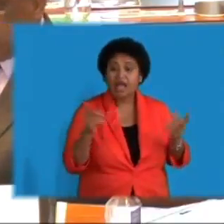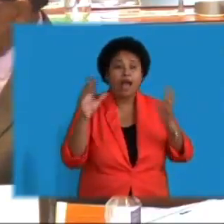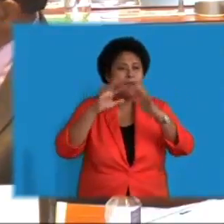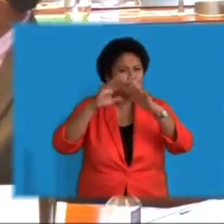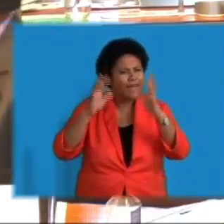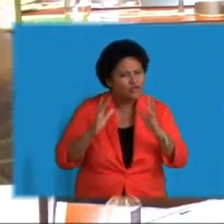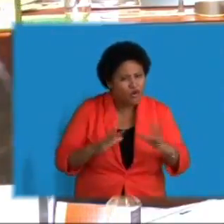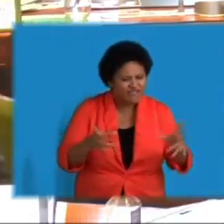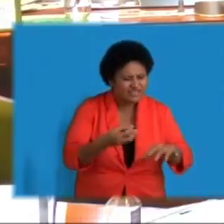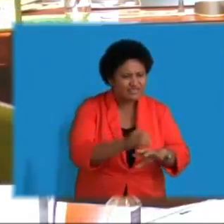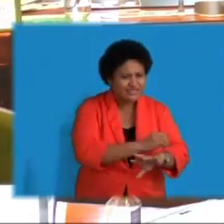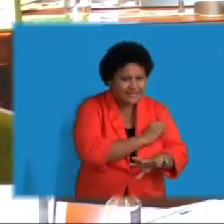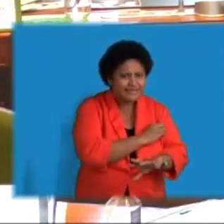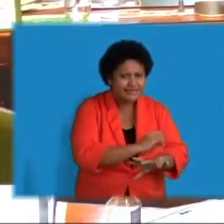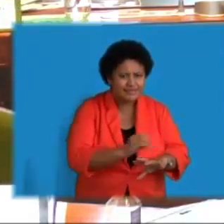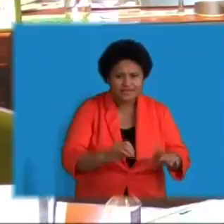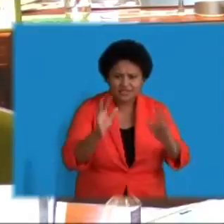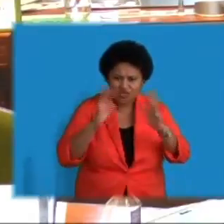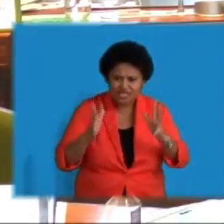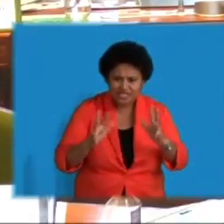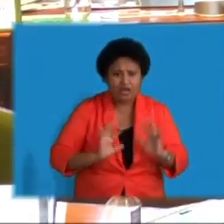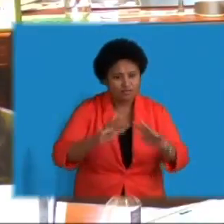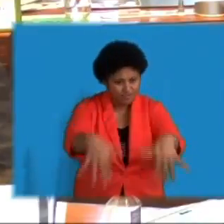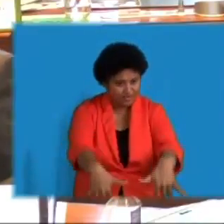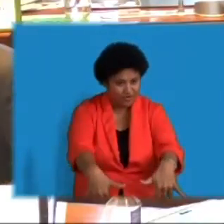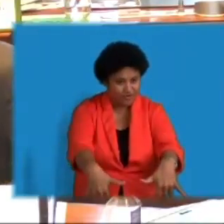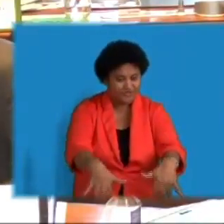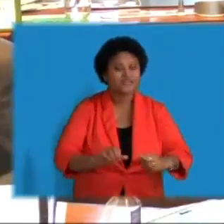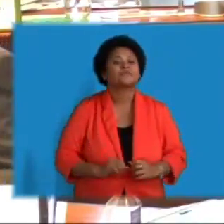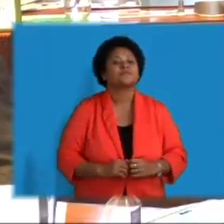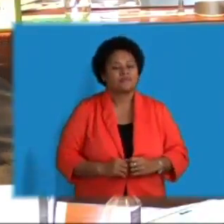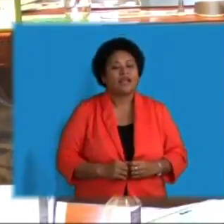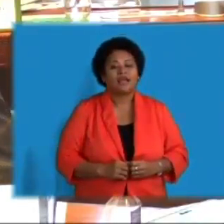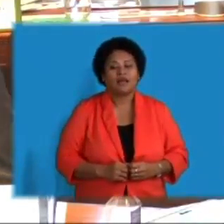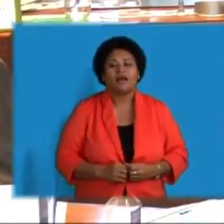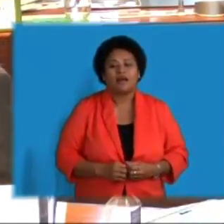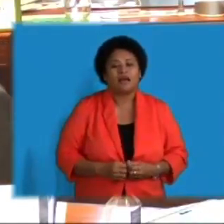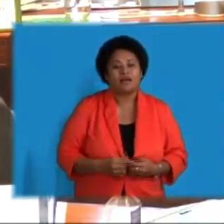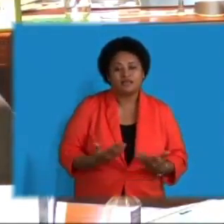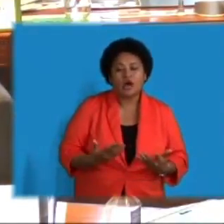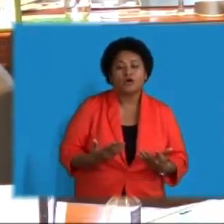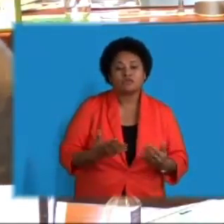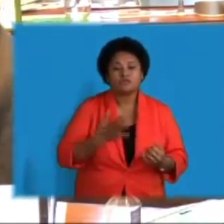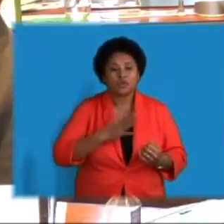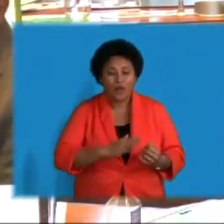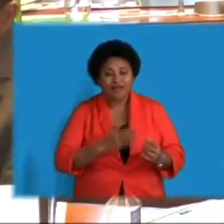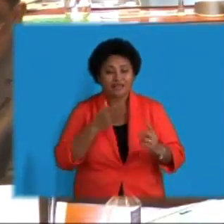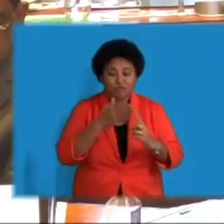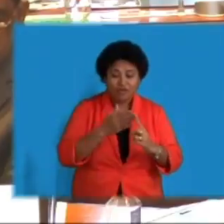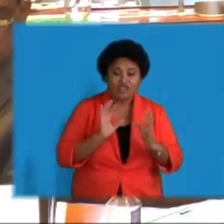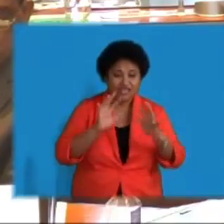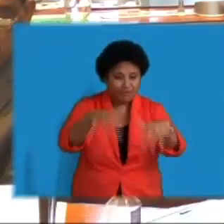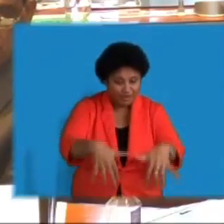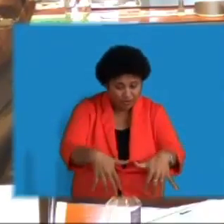and forestry development by a concerted effort and a holistic approach to the whole mangrove